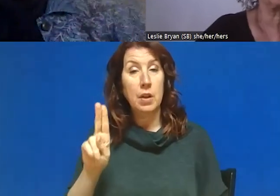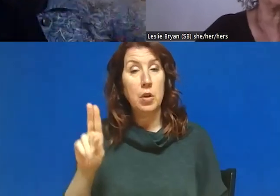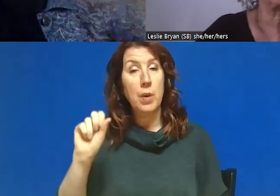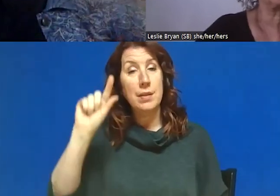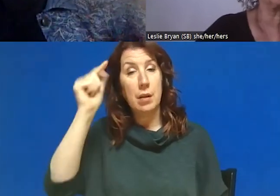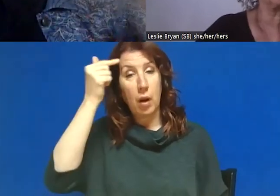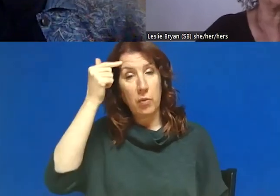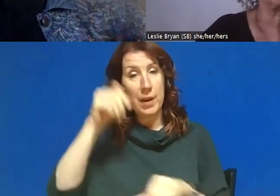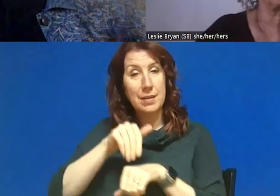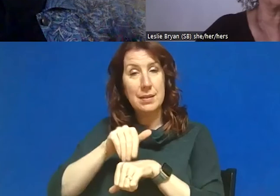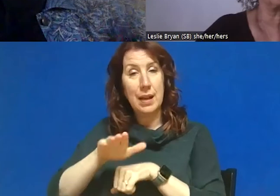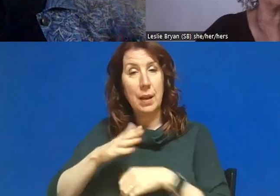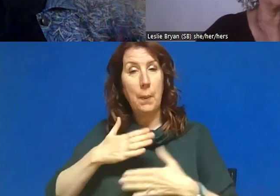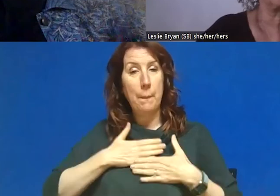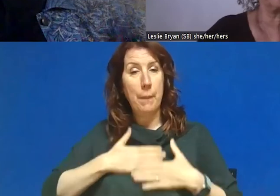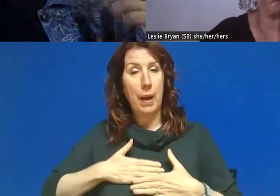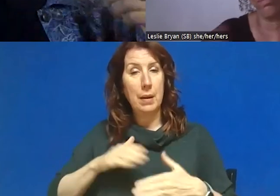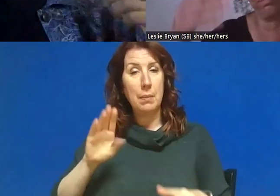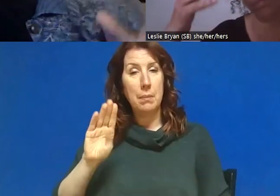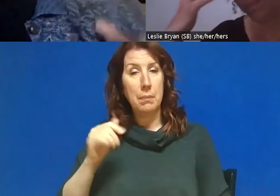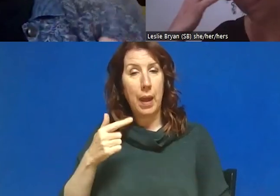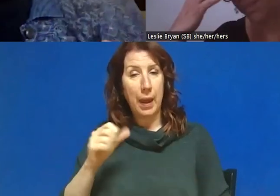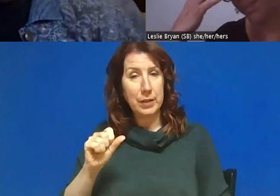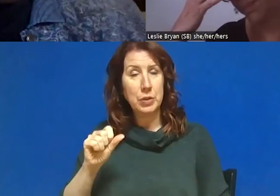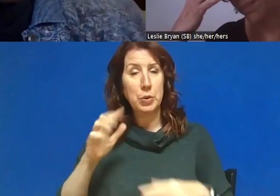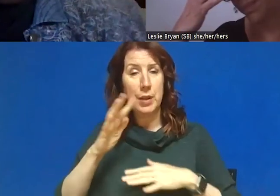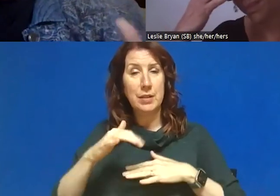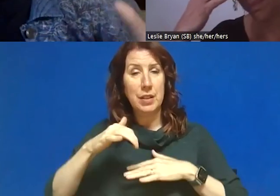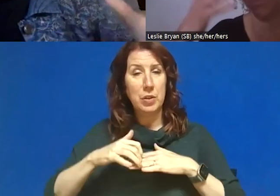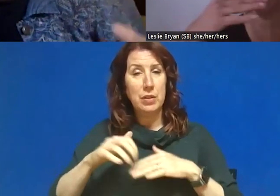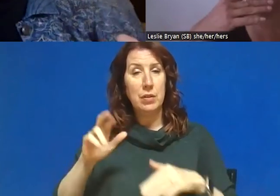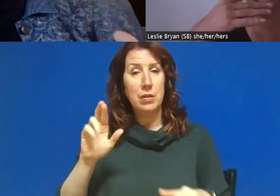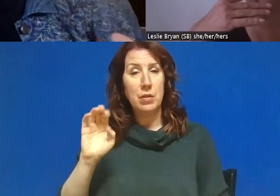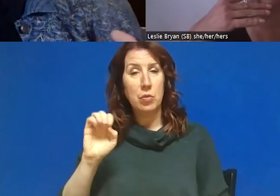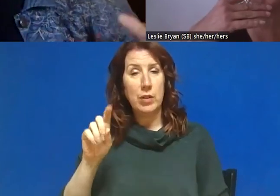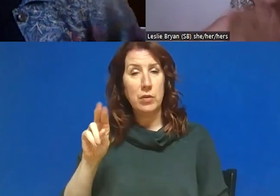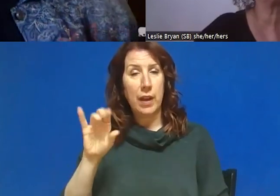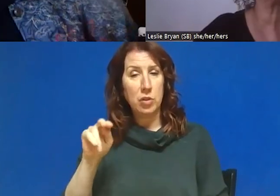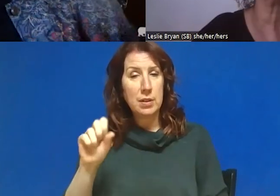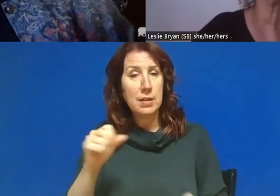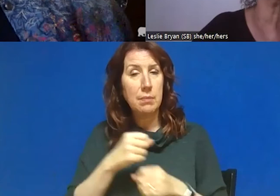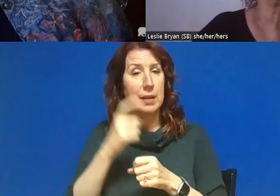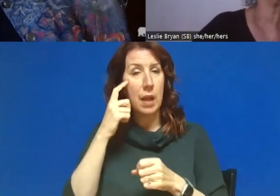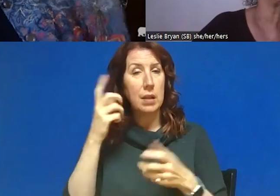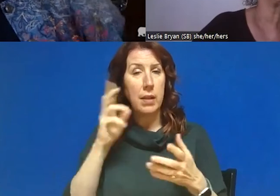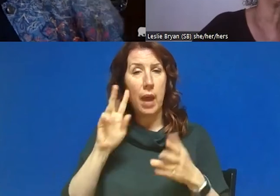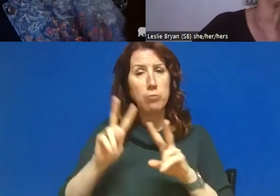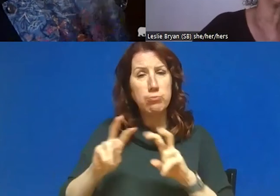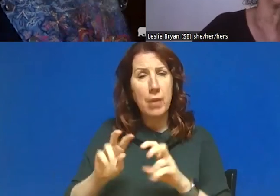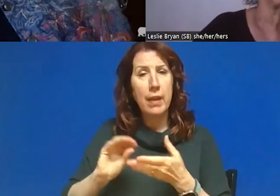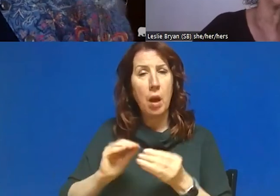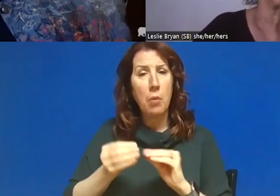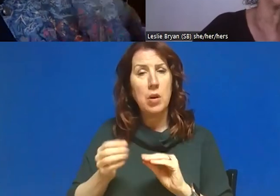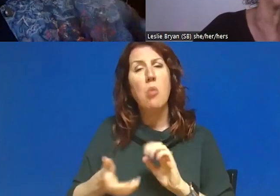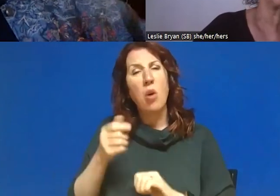sending body bags to indigenous reservations starts to make sense, because they literally looked at the numbers and said, oh, well, most of you are disabled, so